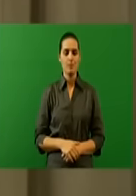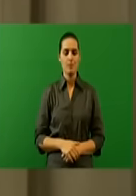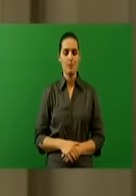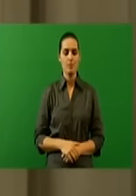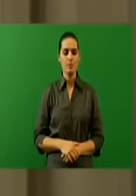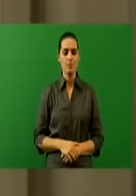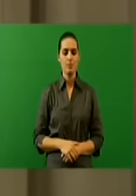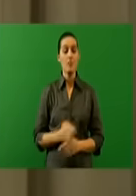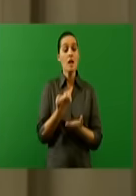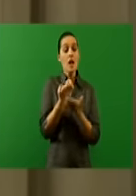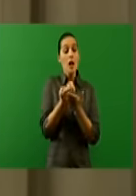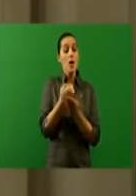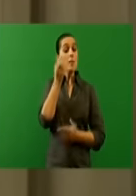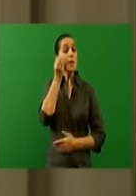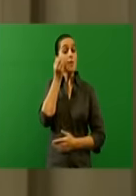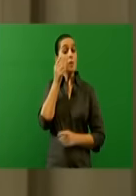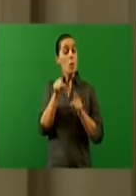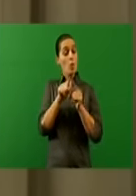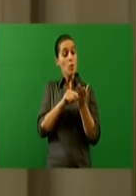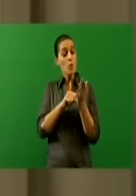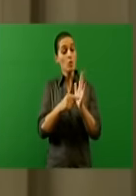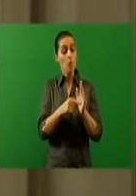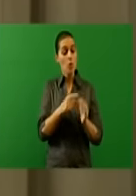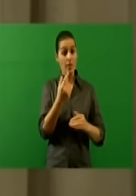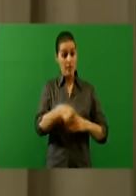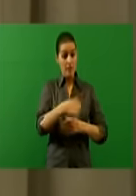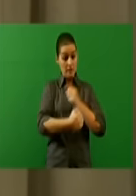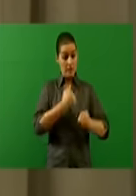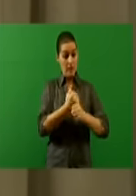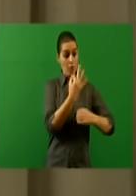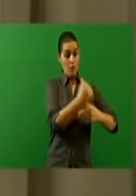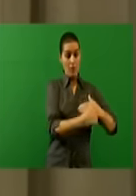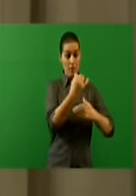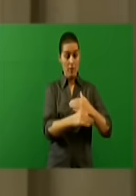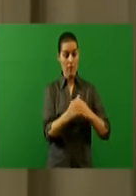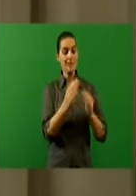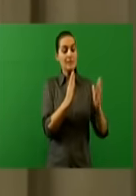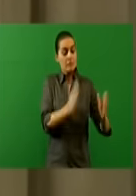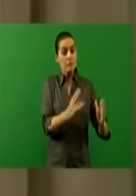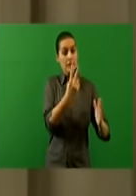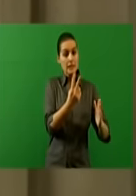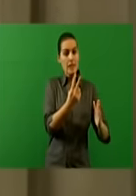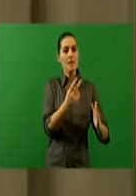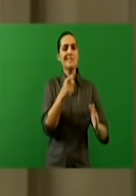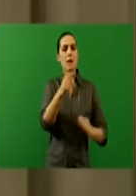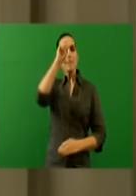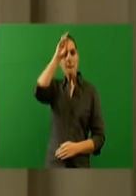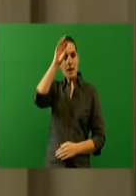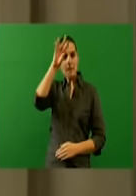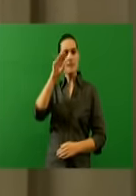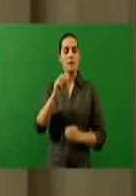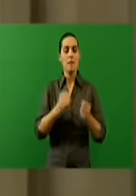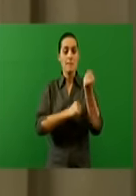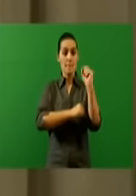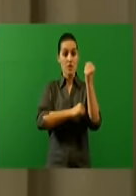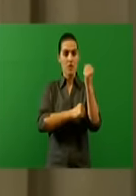suggests that positive growth was recorded in the second quarter, with the mining and manufacturing sectors expected to add